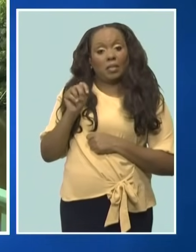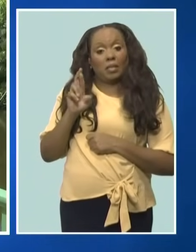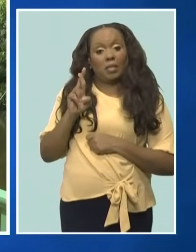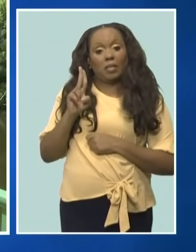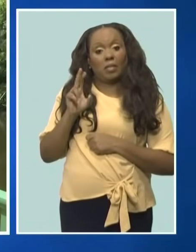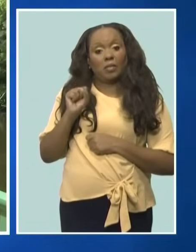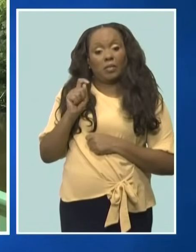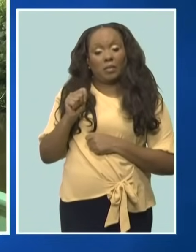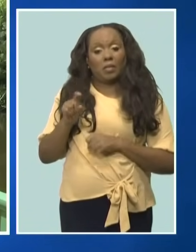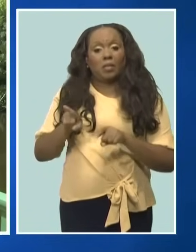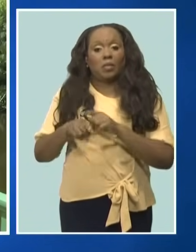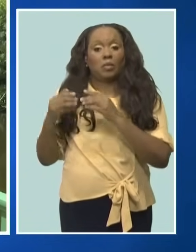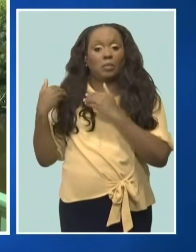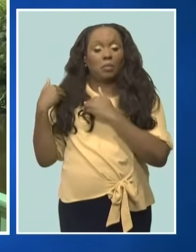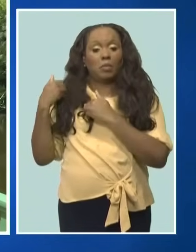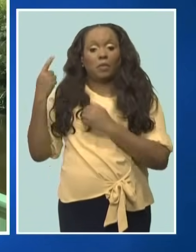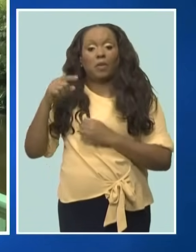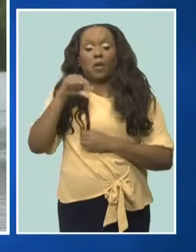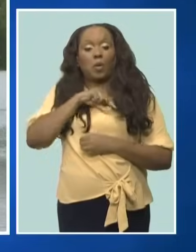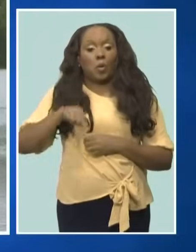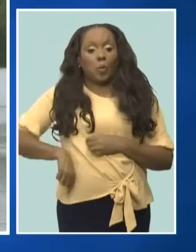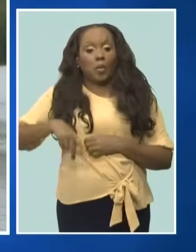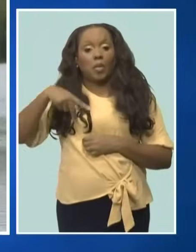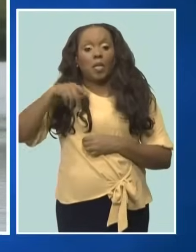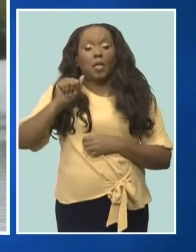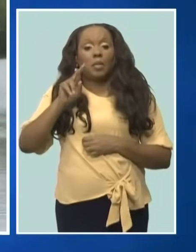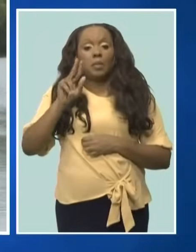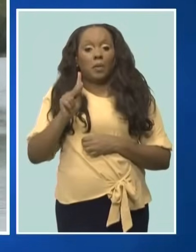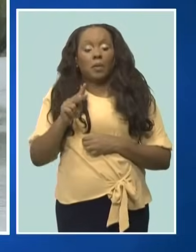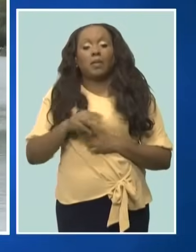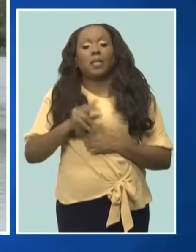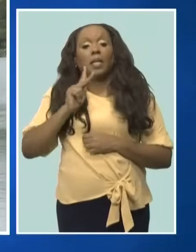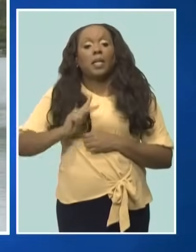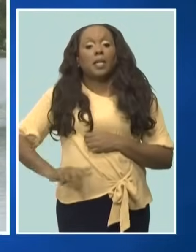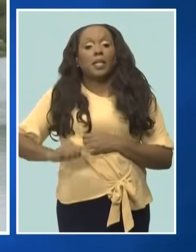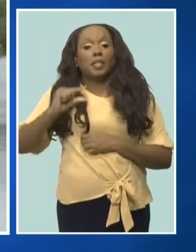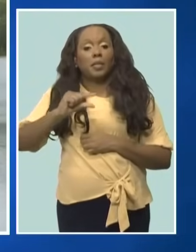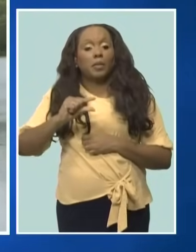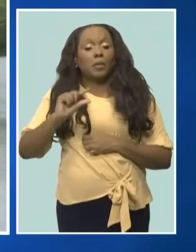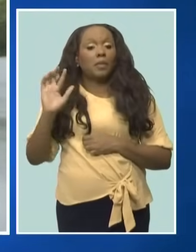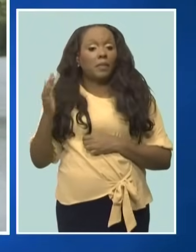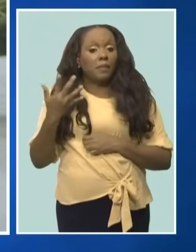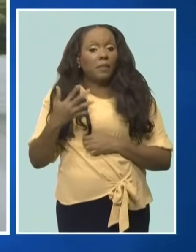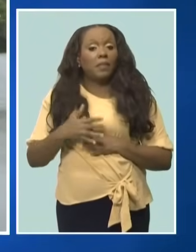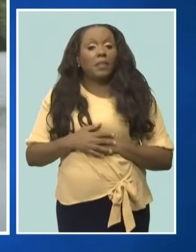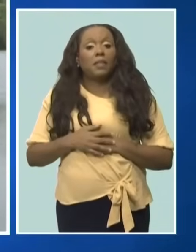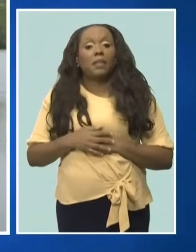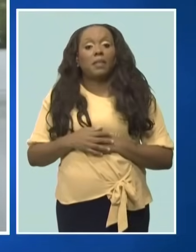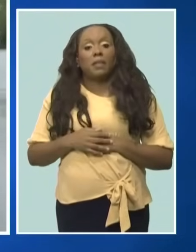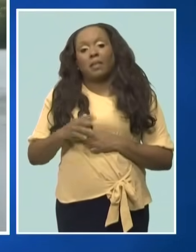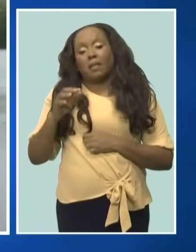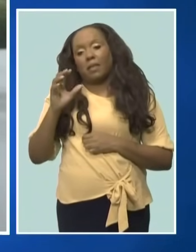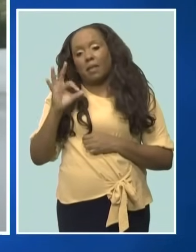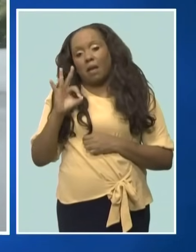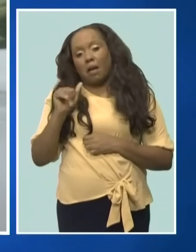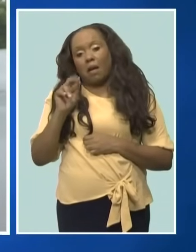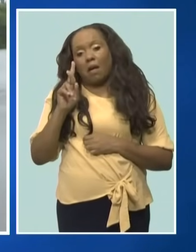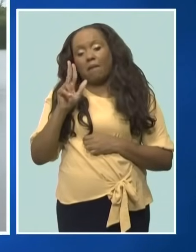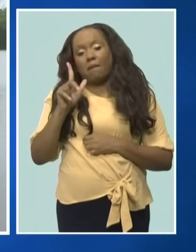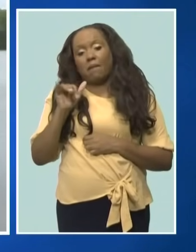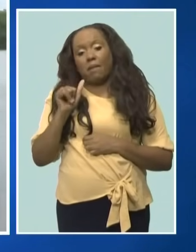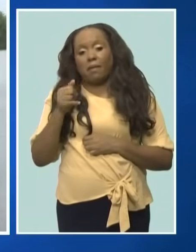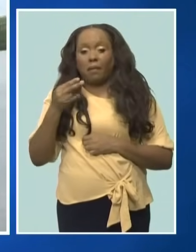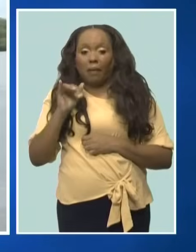Hill National Park, Queen's Park, Pool Woods, King George V Memorial Park, Barclays Park, Welchman Hall